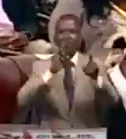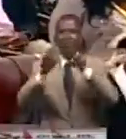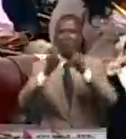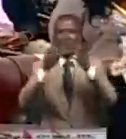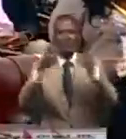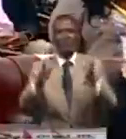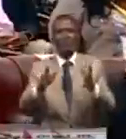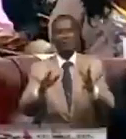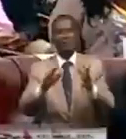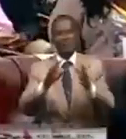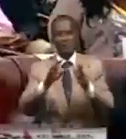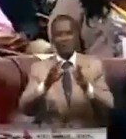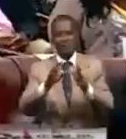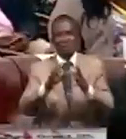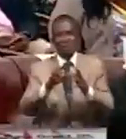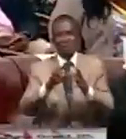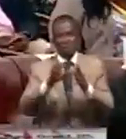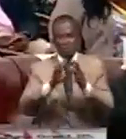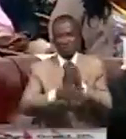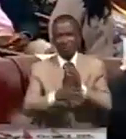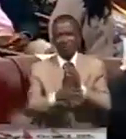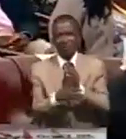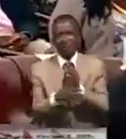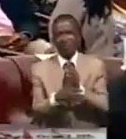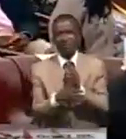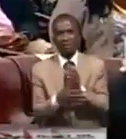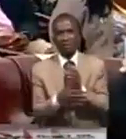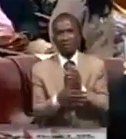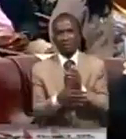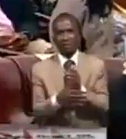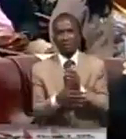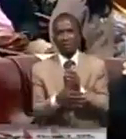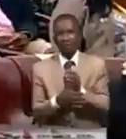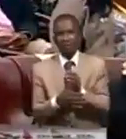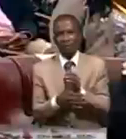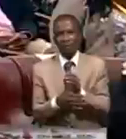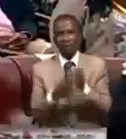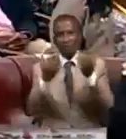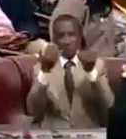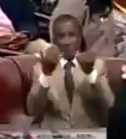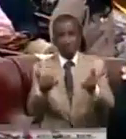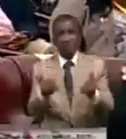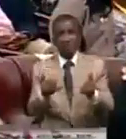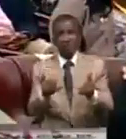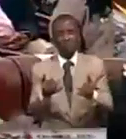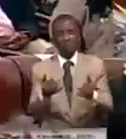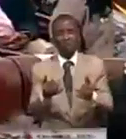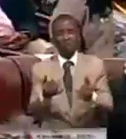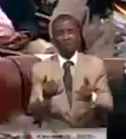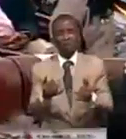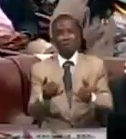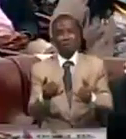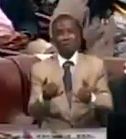is adverting to, my respectful submission is that, one, under